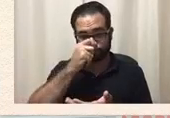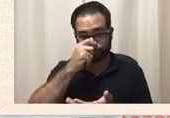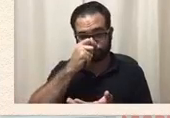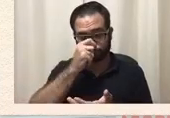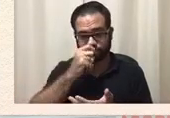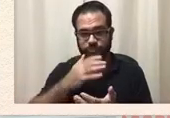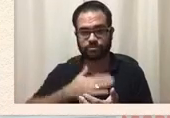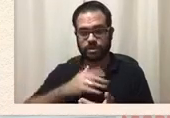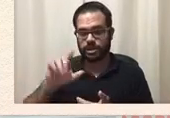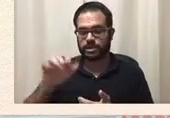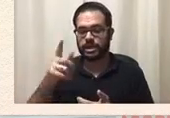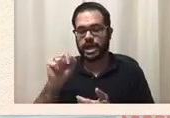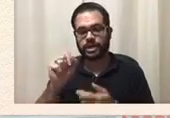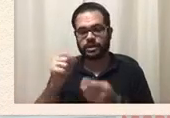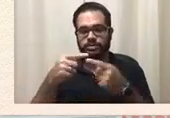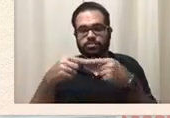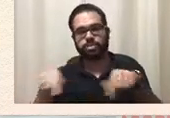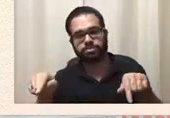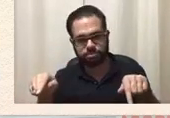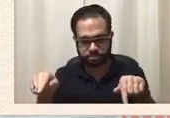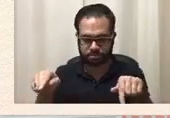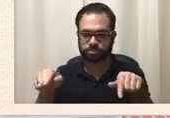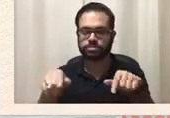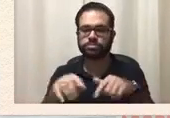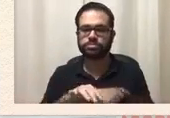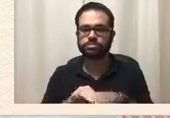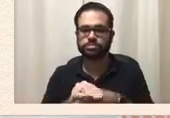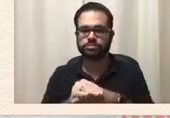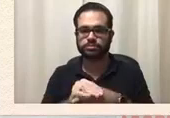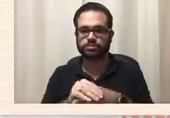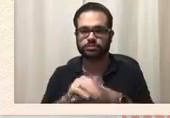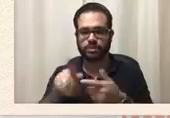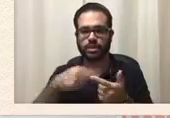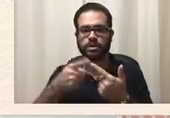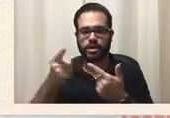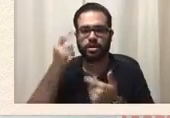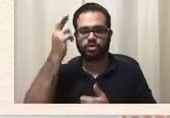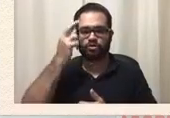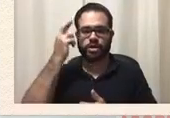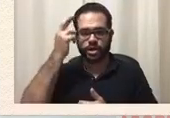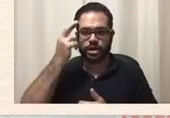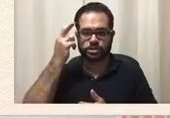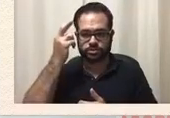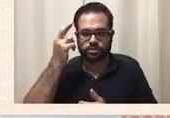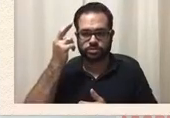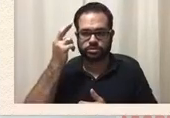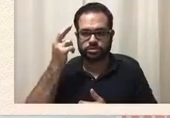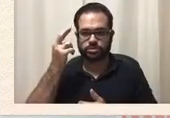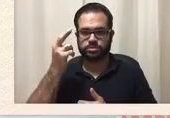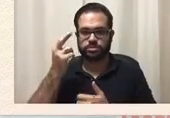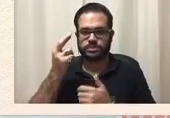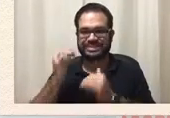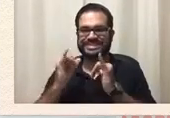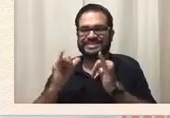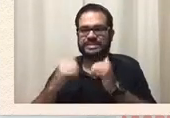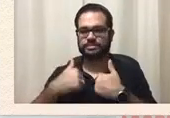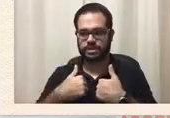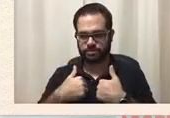under me, and they realized, along with me, in that fraction of a